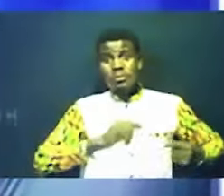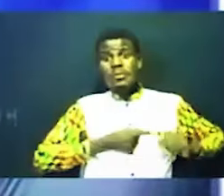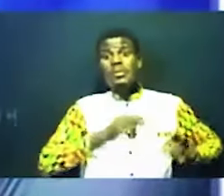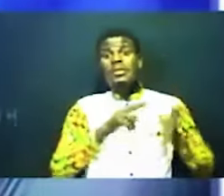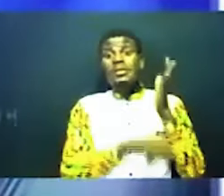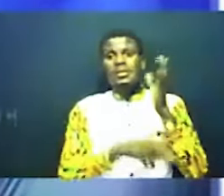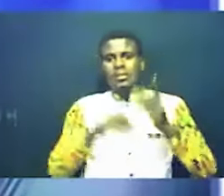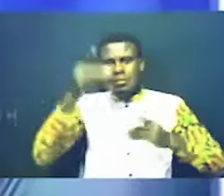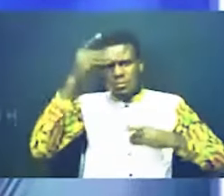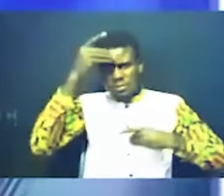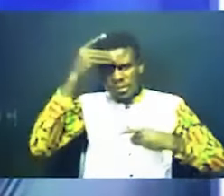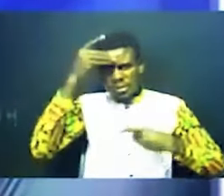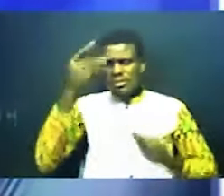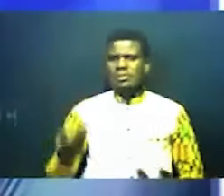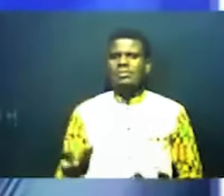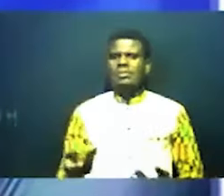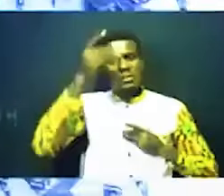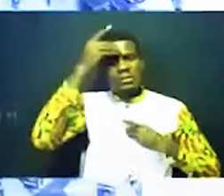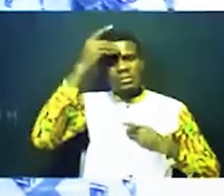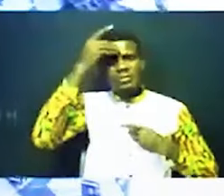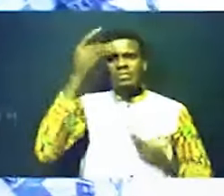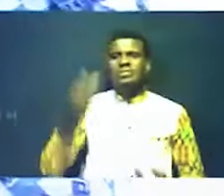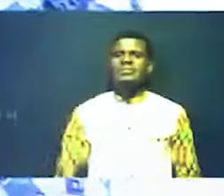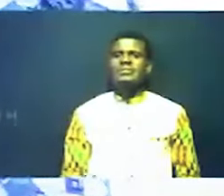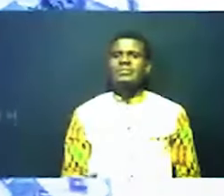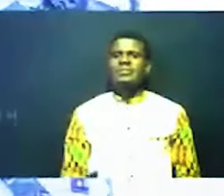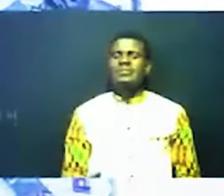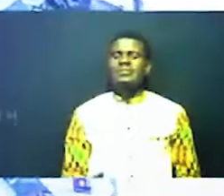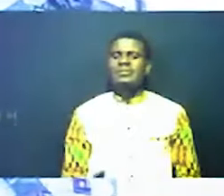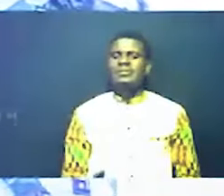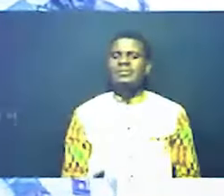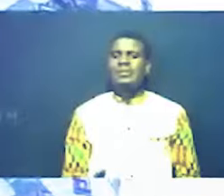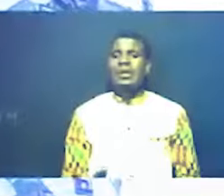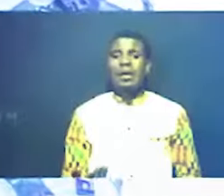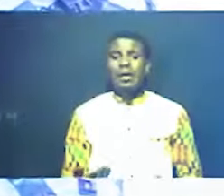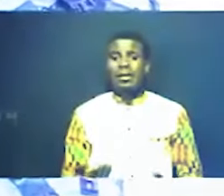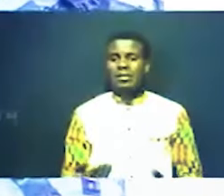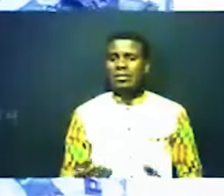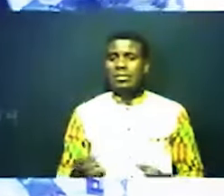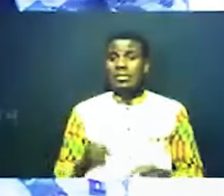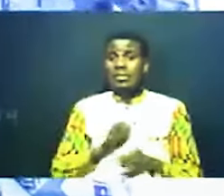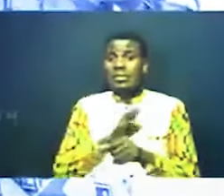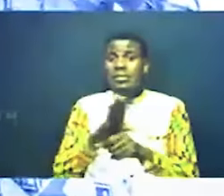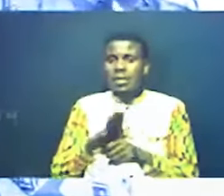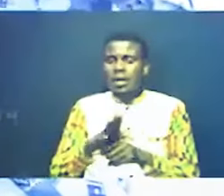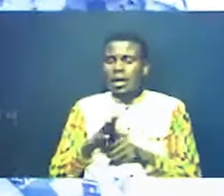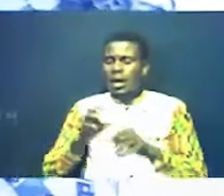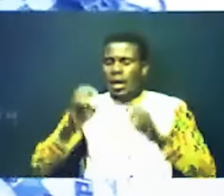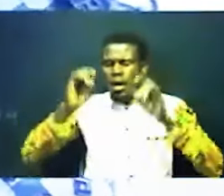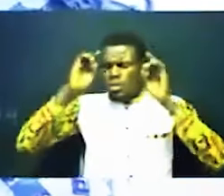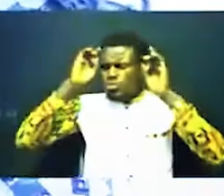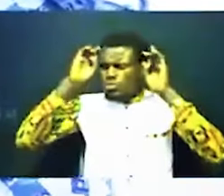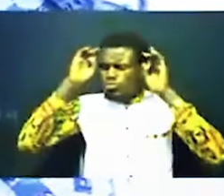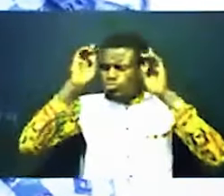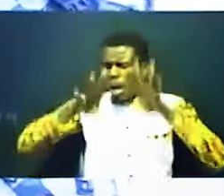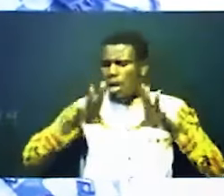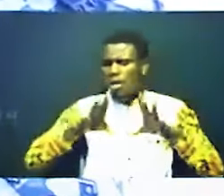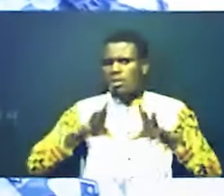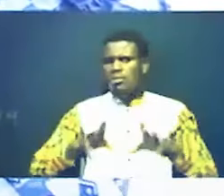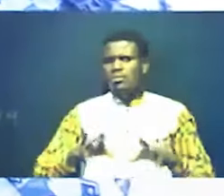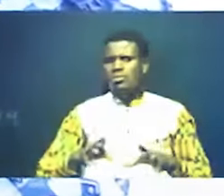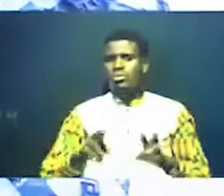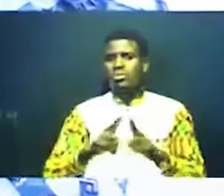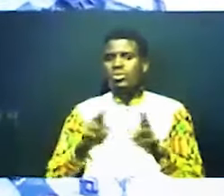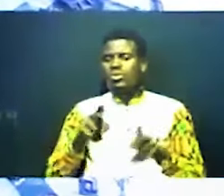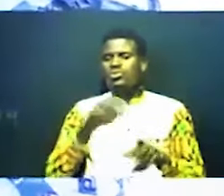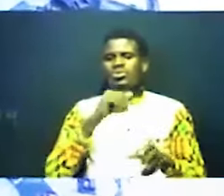a disorder. And it has devastating consequences. So don't wait